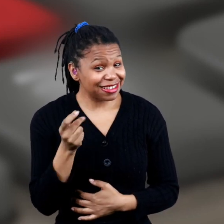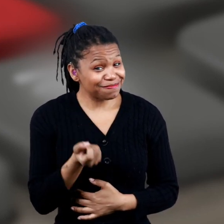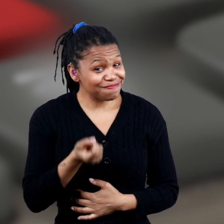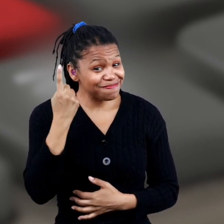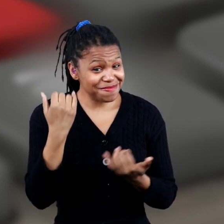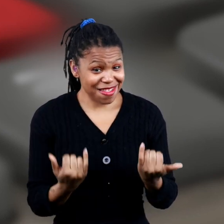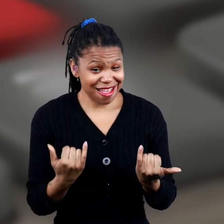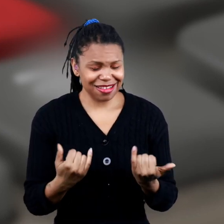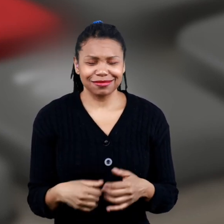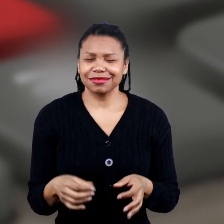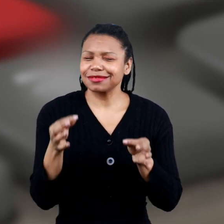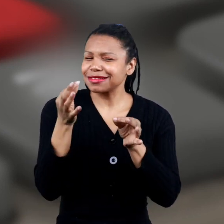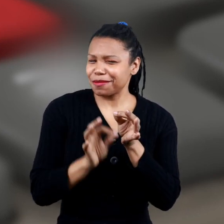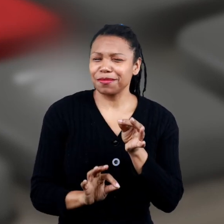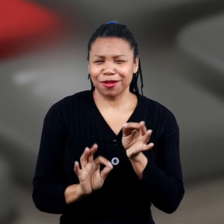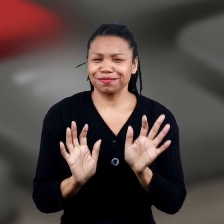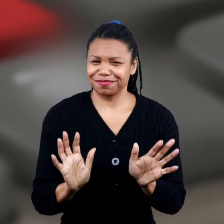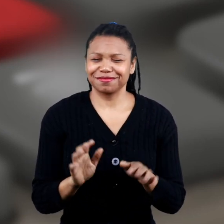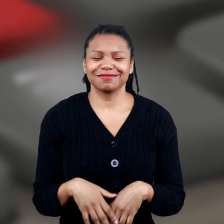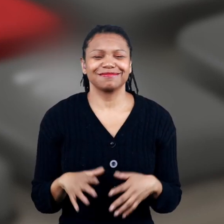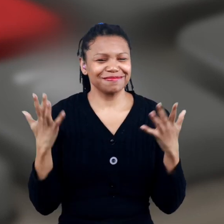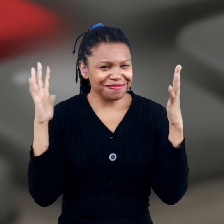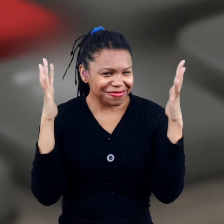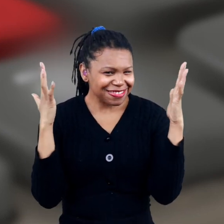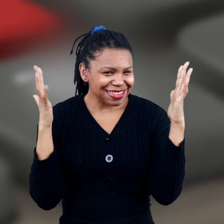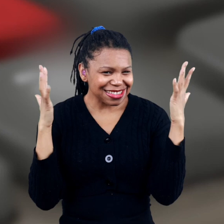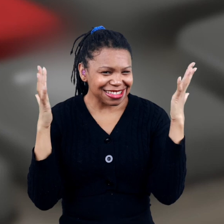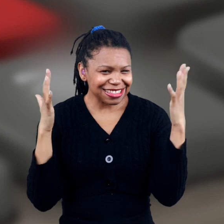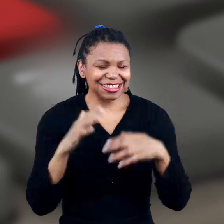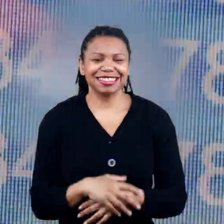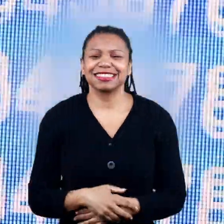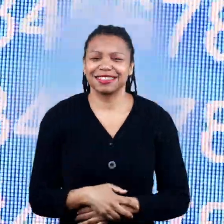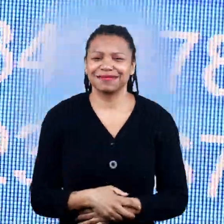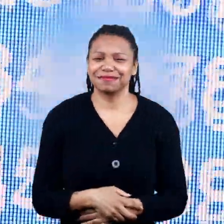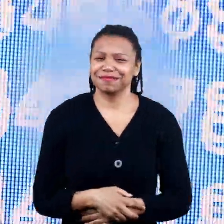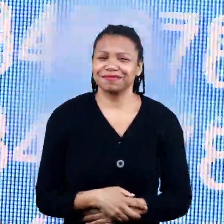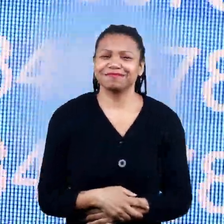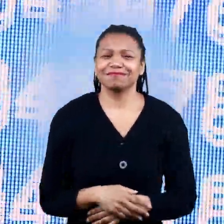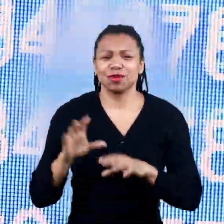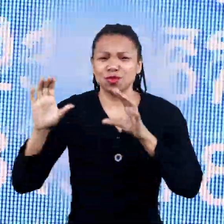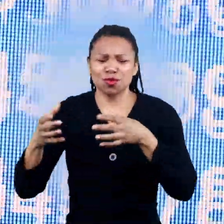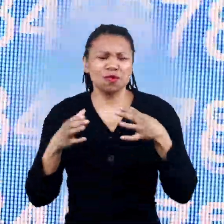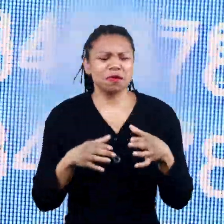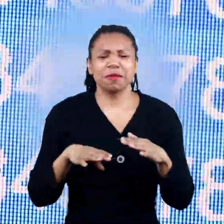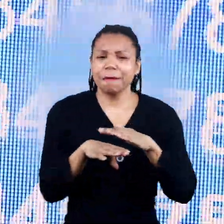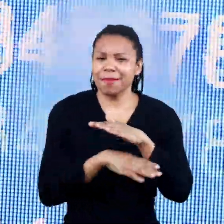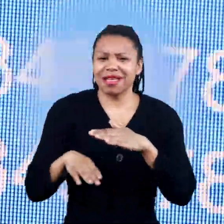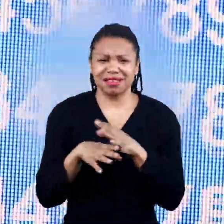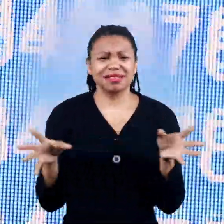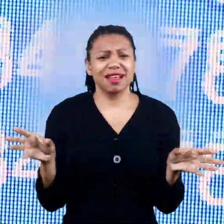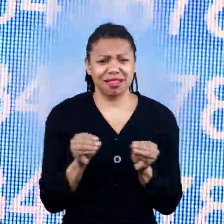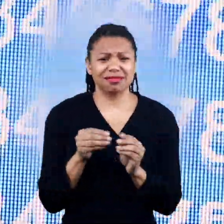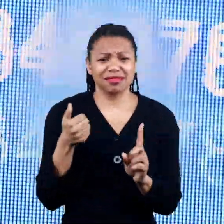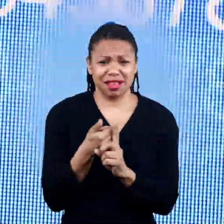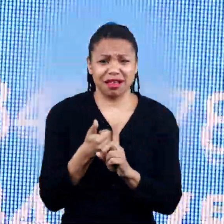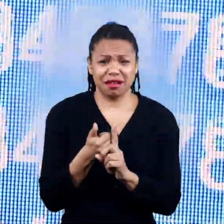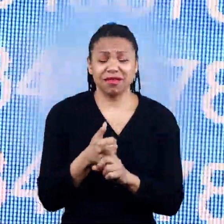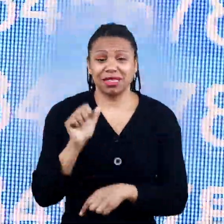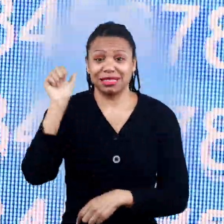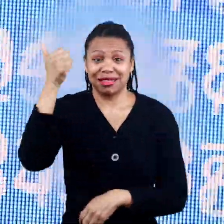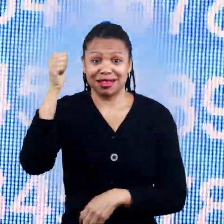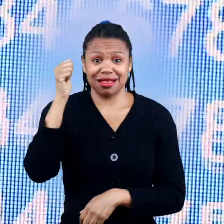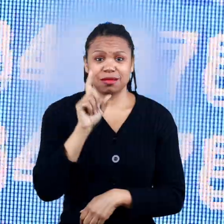You see? You get it? Super simple, isn't it? Well done. When you think about it, regrouping is just like basic addition.